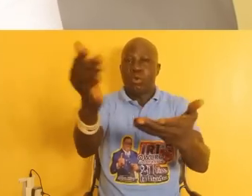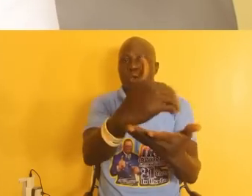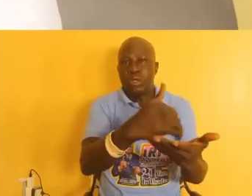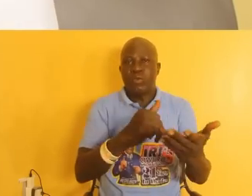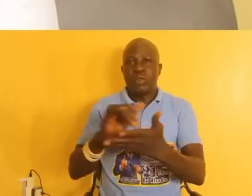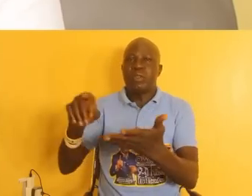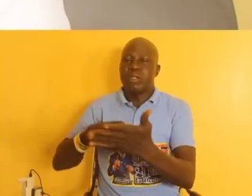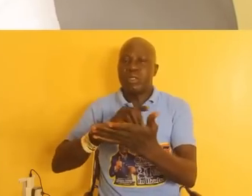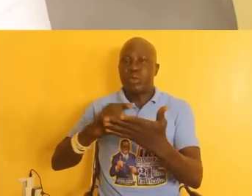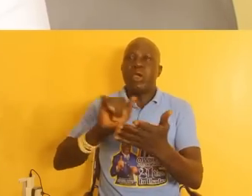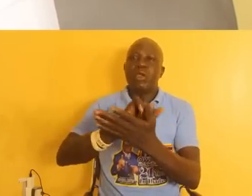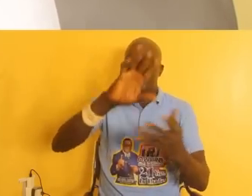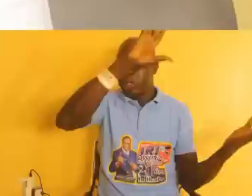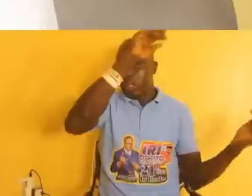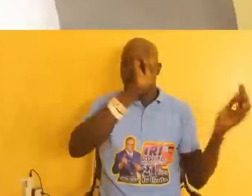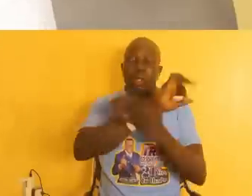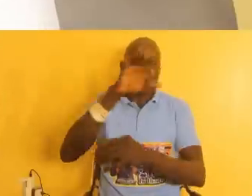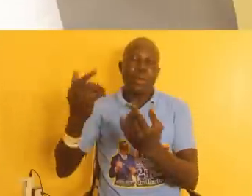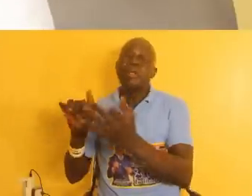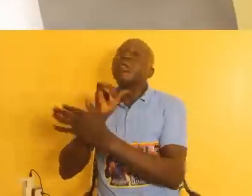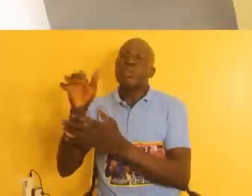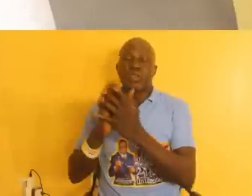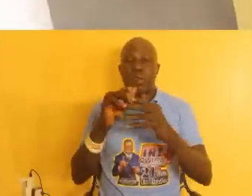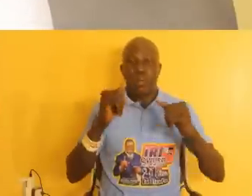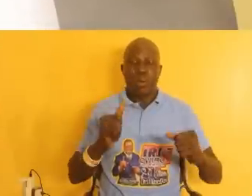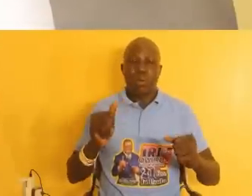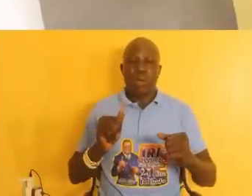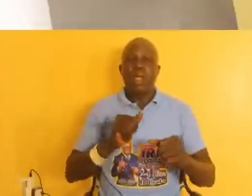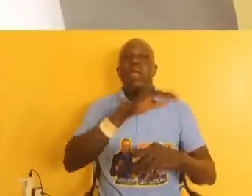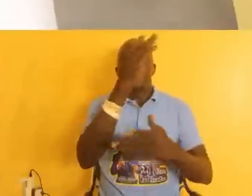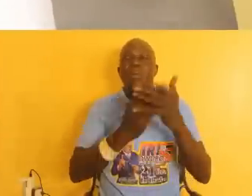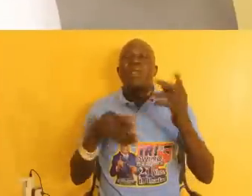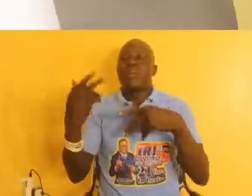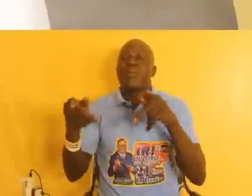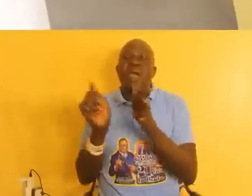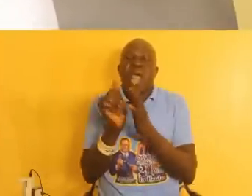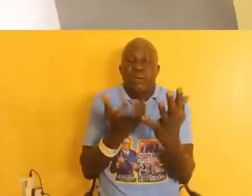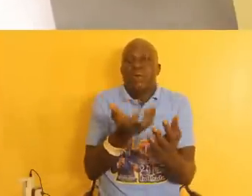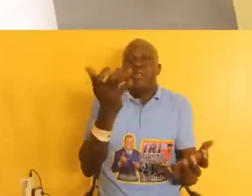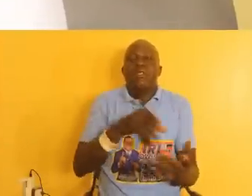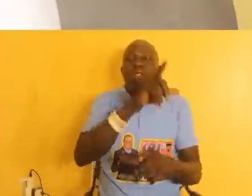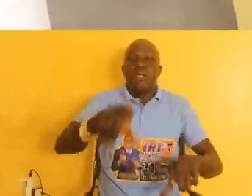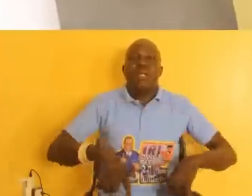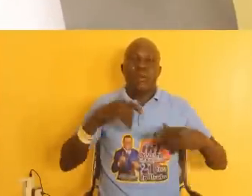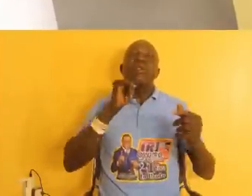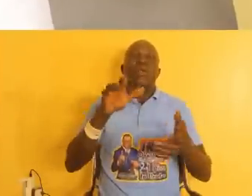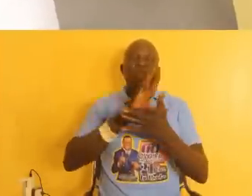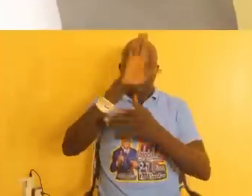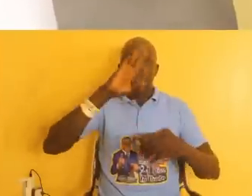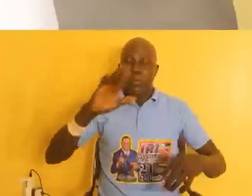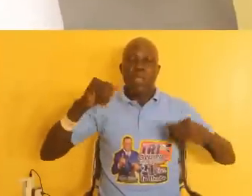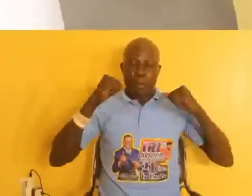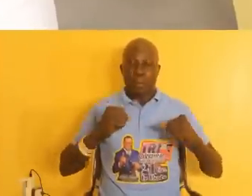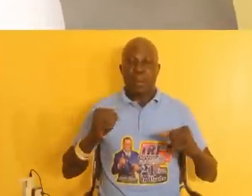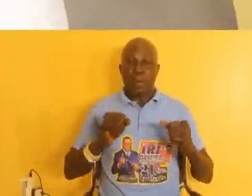lowo to reti yen. They help you are expecting. Ki se nipa agbara. He's not with power. Awon to ni owo laye. The people that are rich in life. Ki se nipa agbara won. He's not with